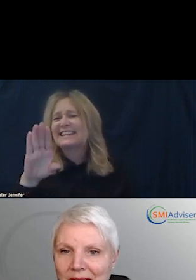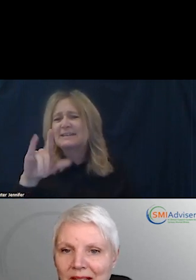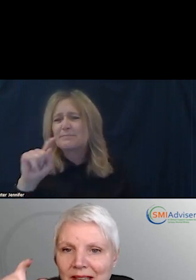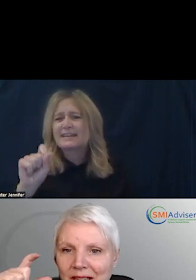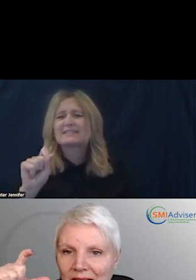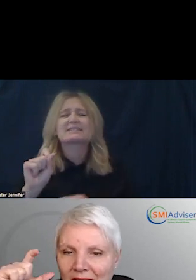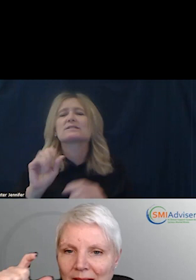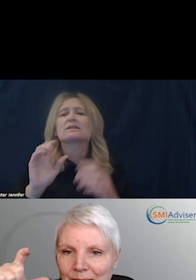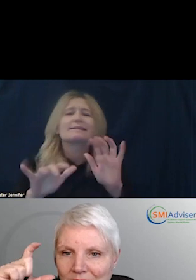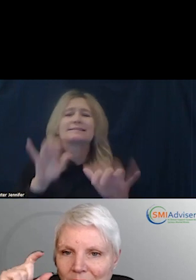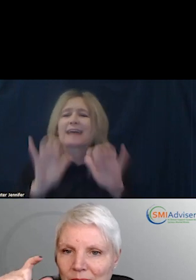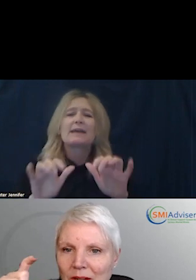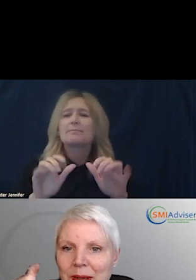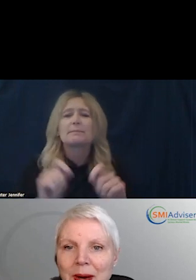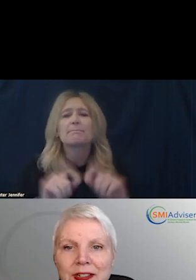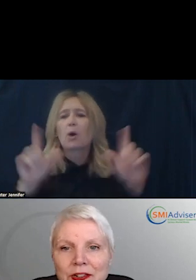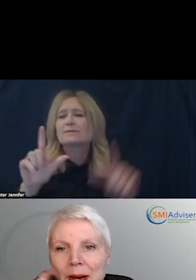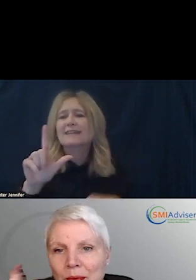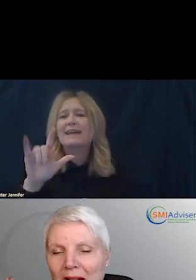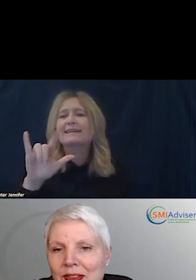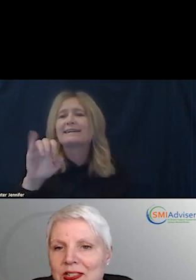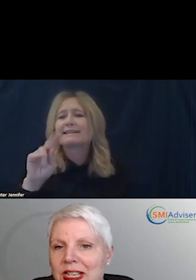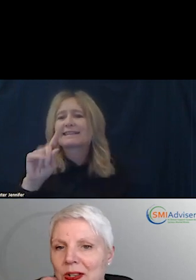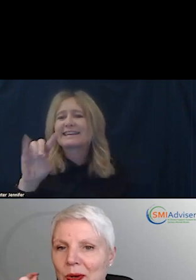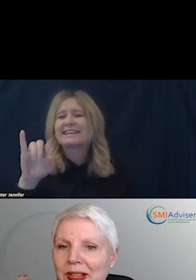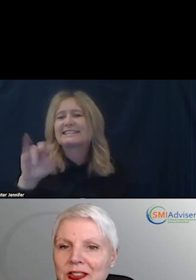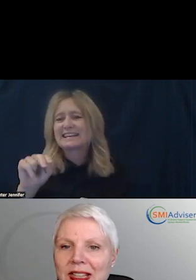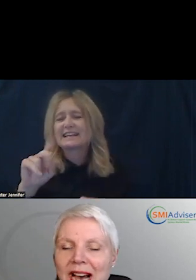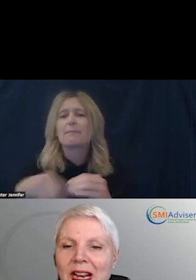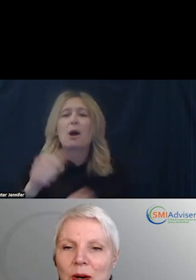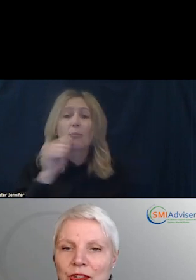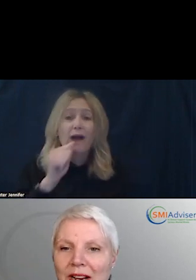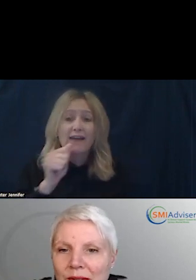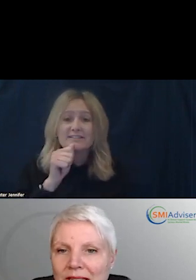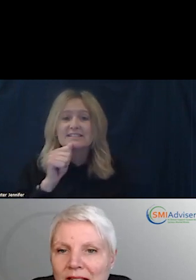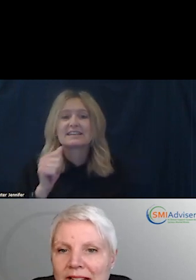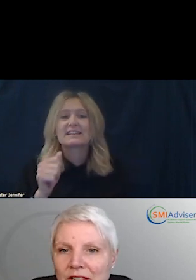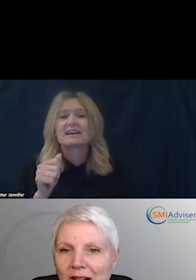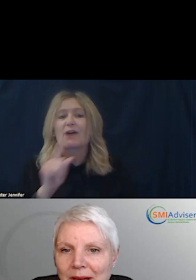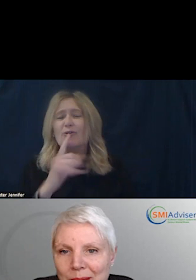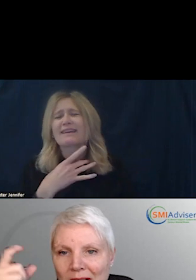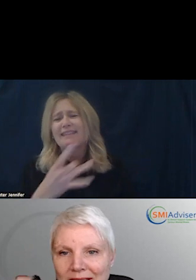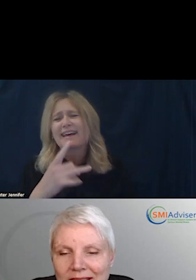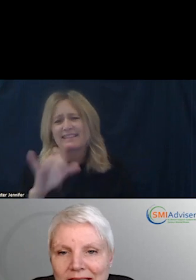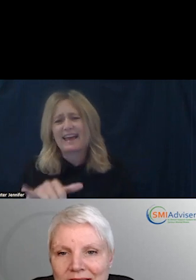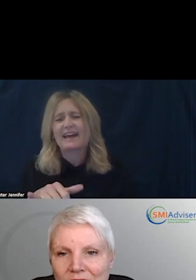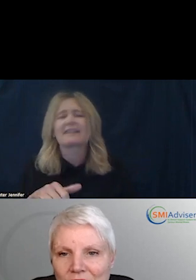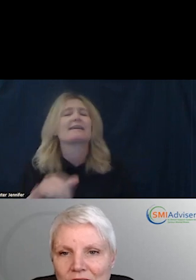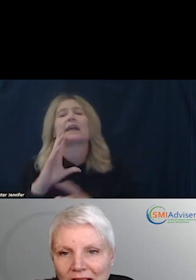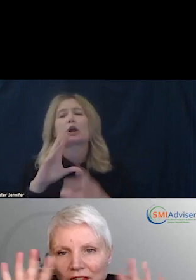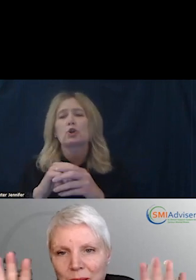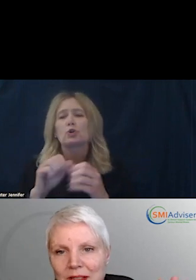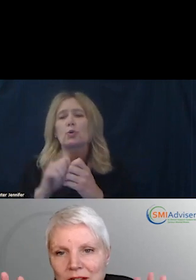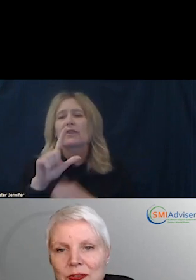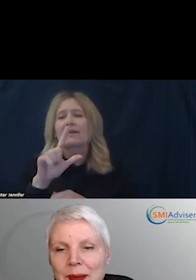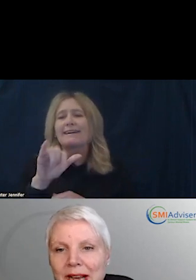LinkedIn. Little, little reminders about privacy or things like that, which I've really liked and brought into LinkedIn, just to